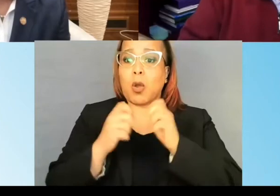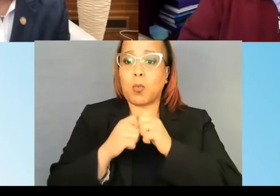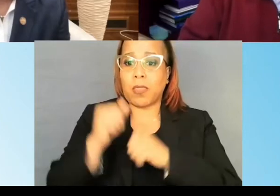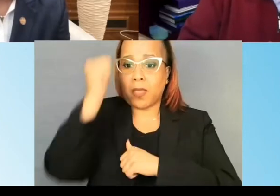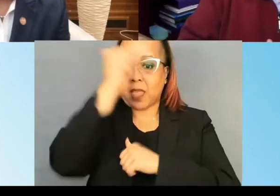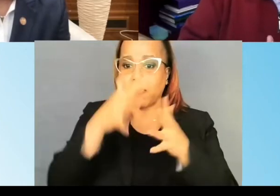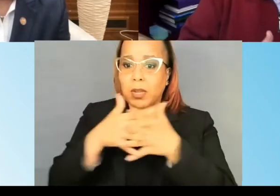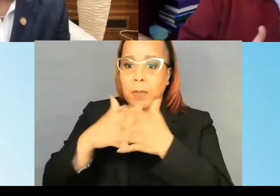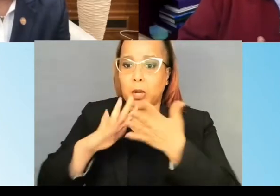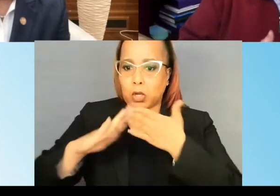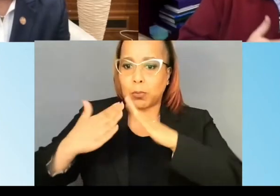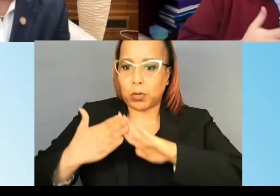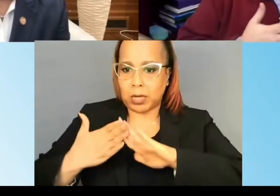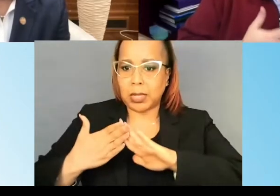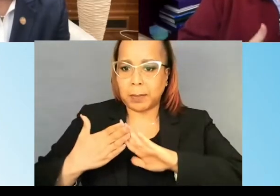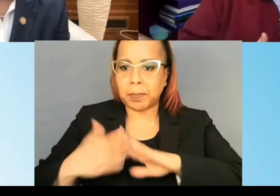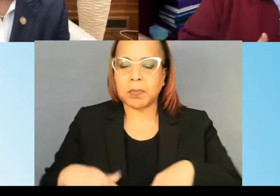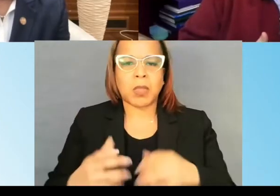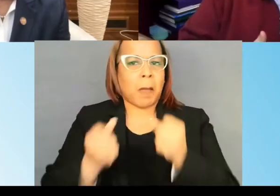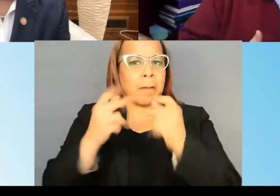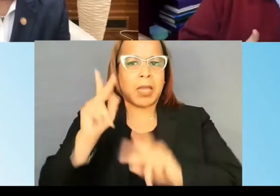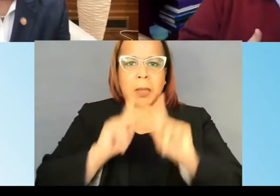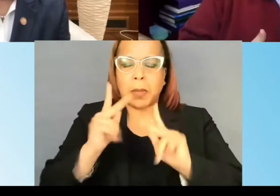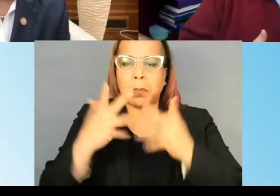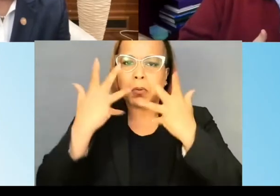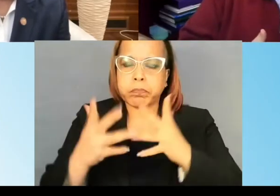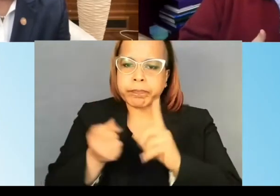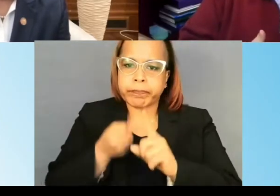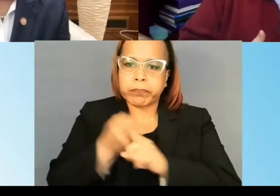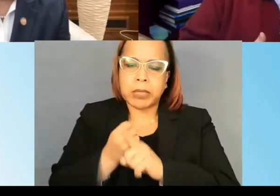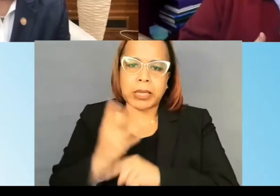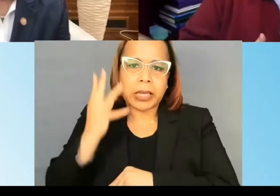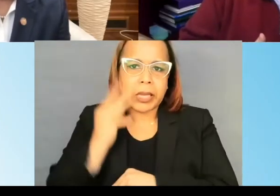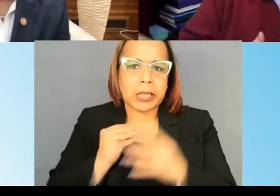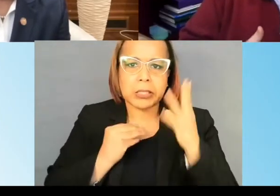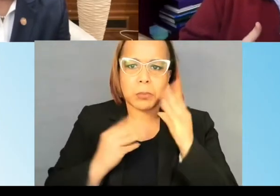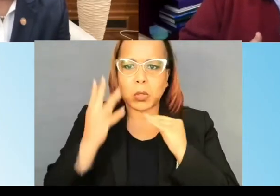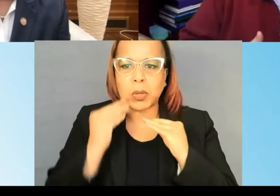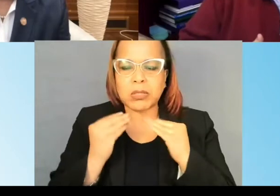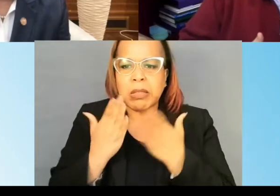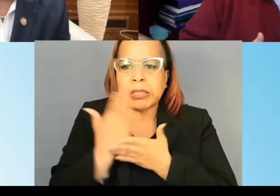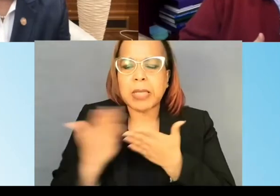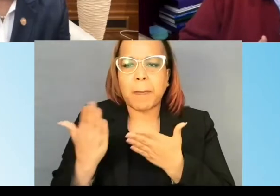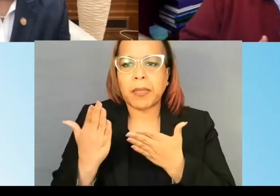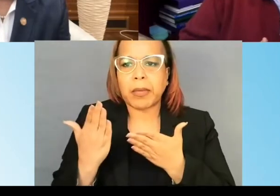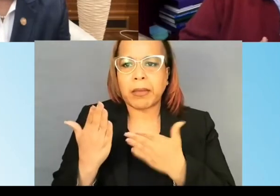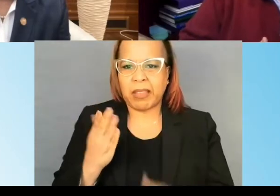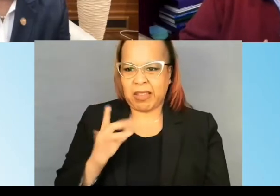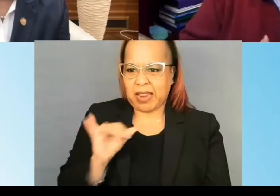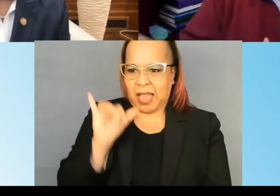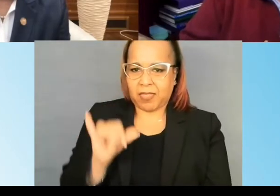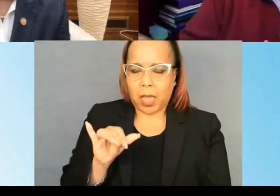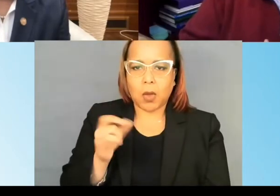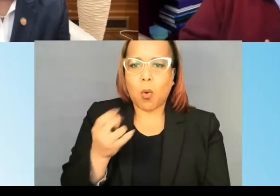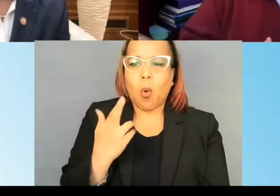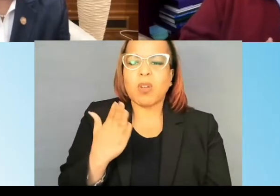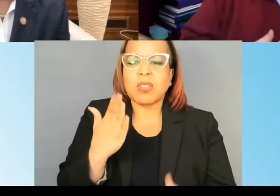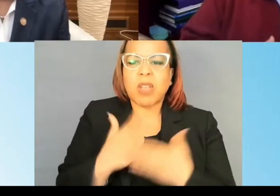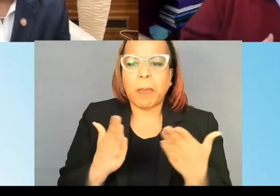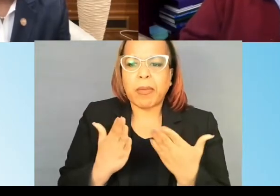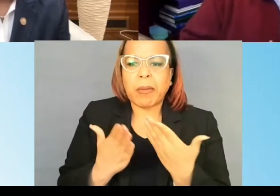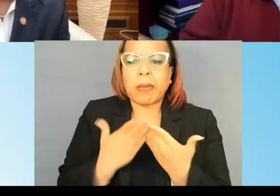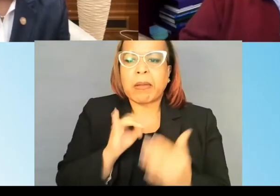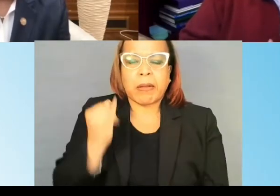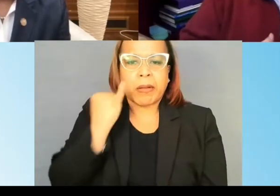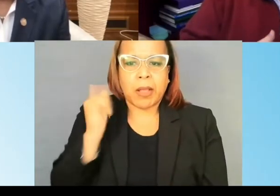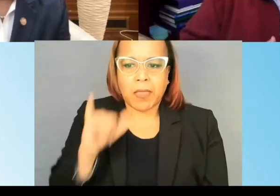community, where many people had experienced something like that or something short of that, or